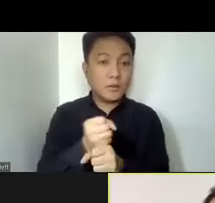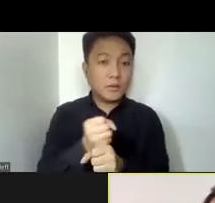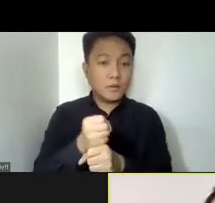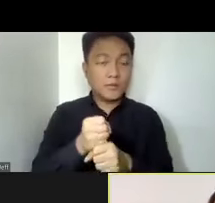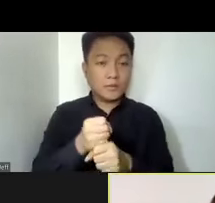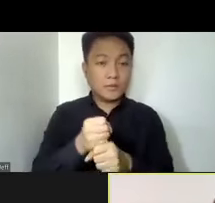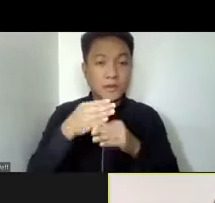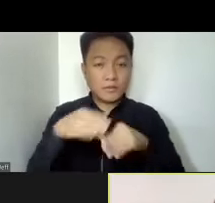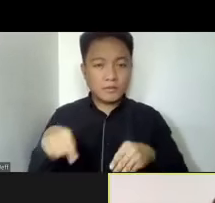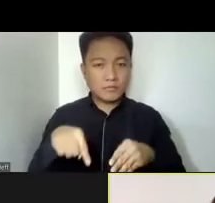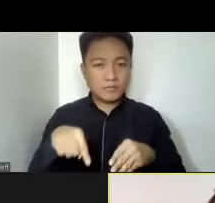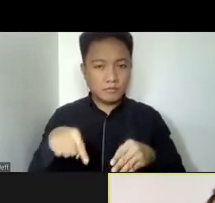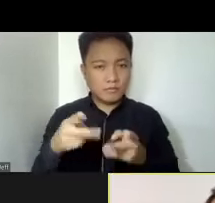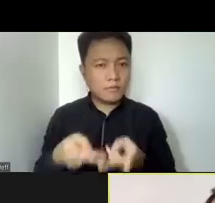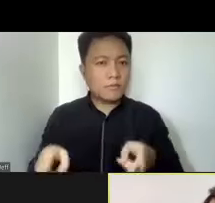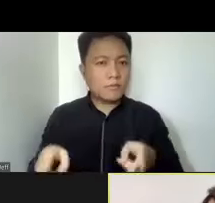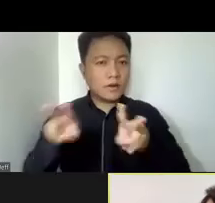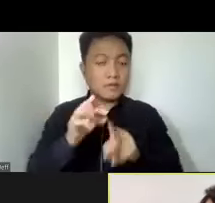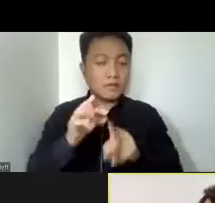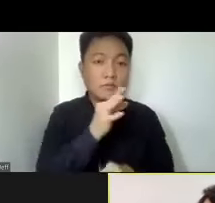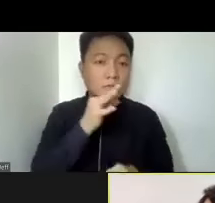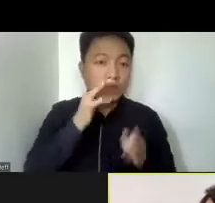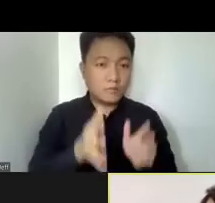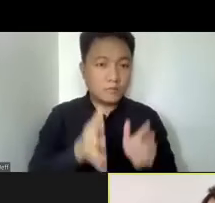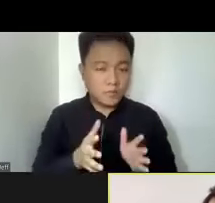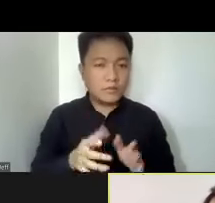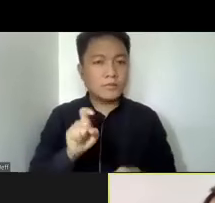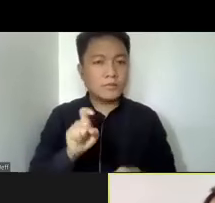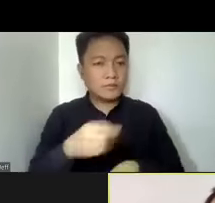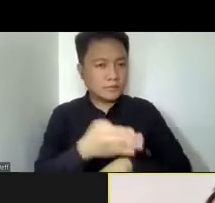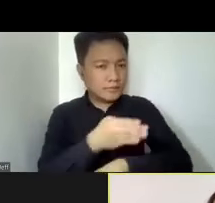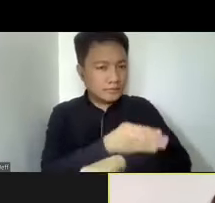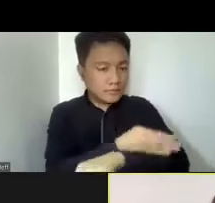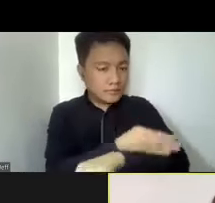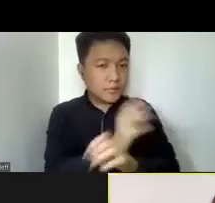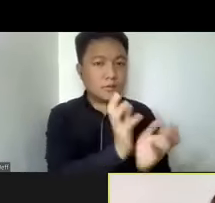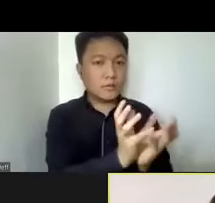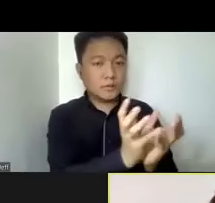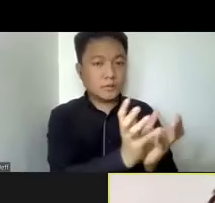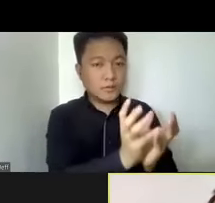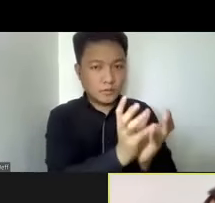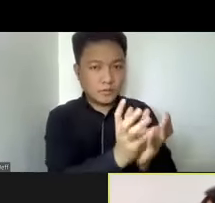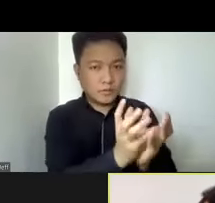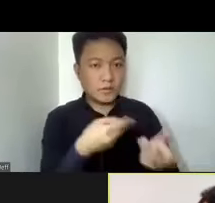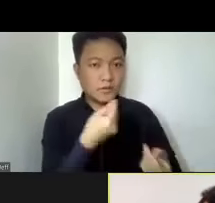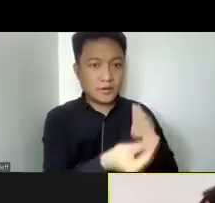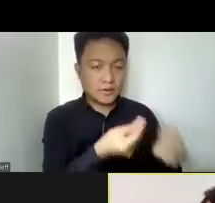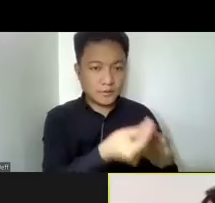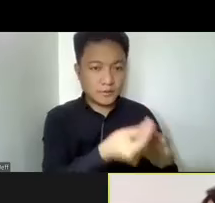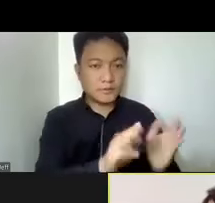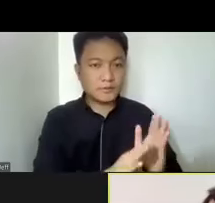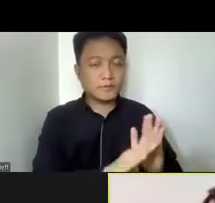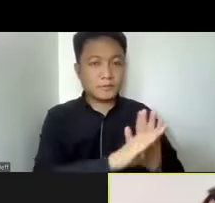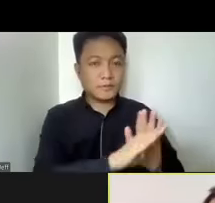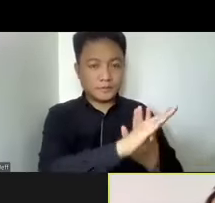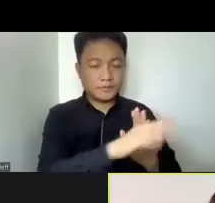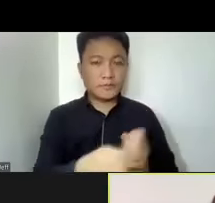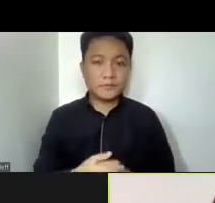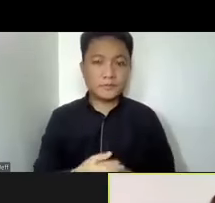many levels, and also some of the problems such as infrastructure and discrimination that need to be